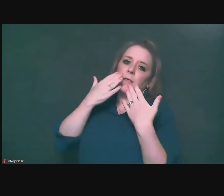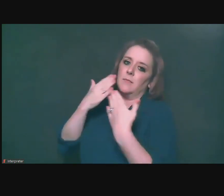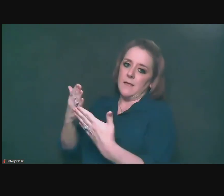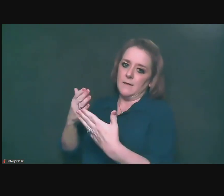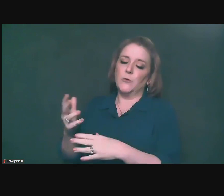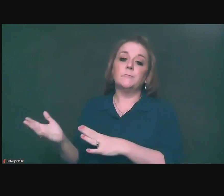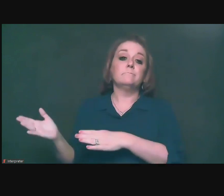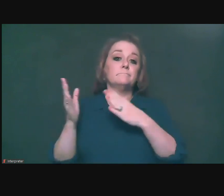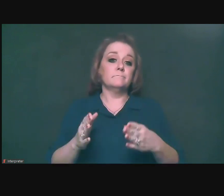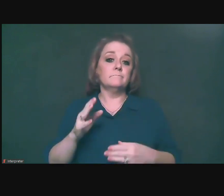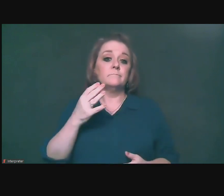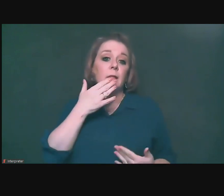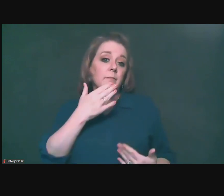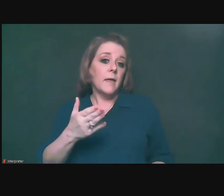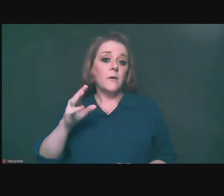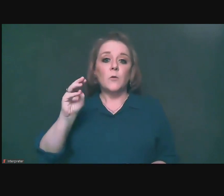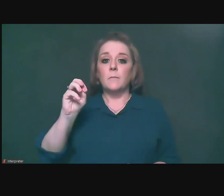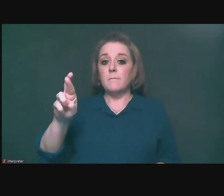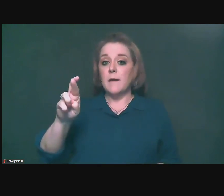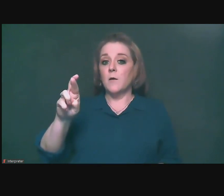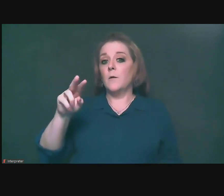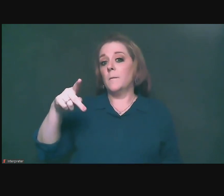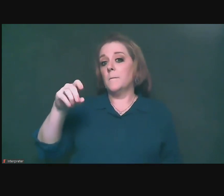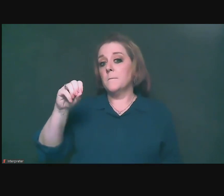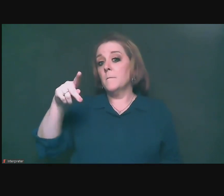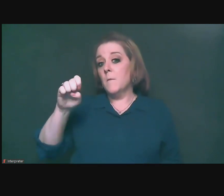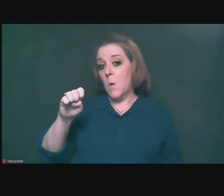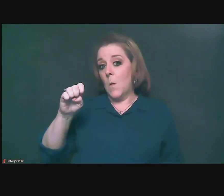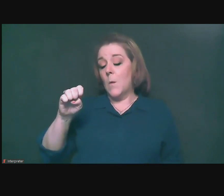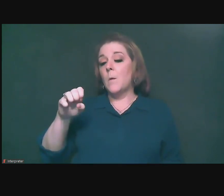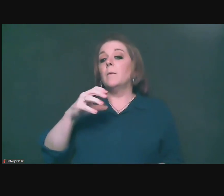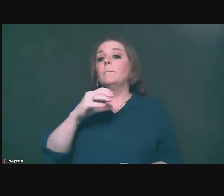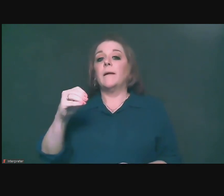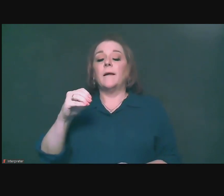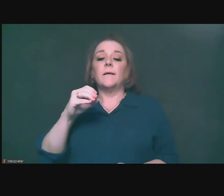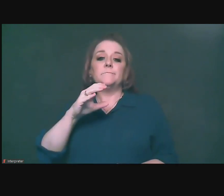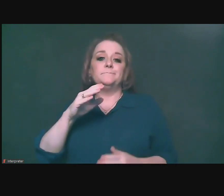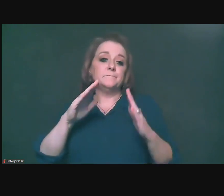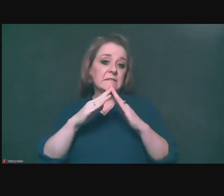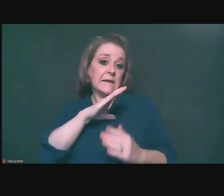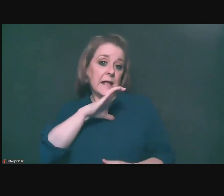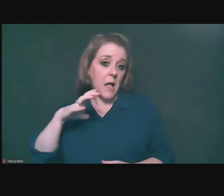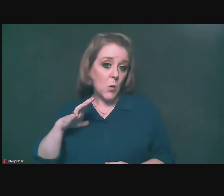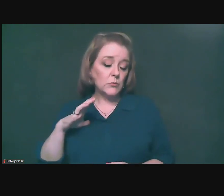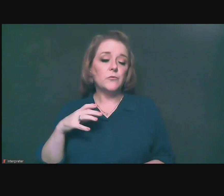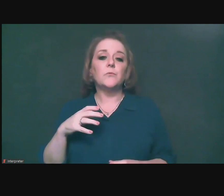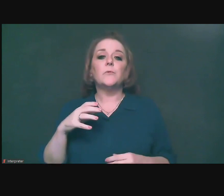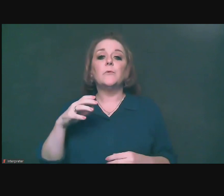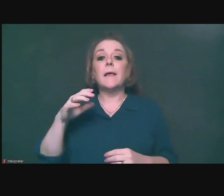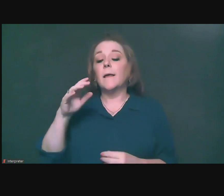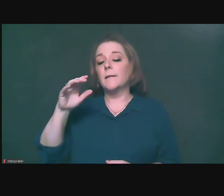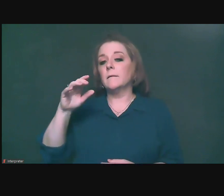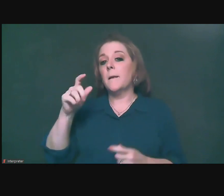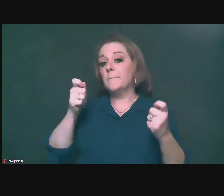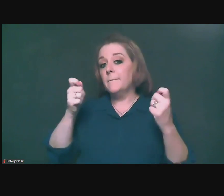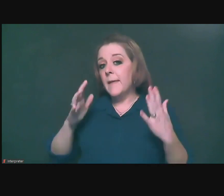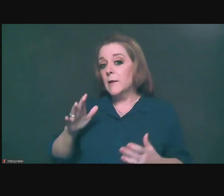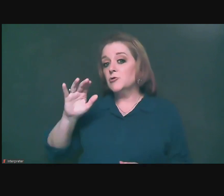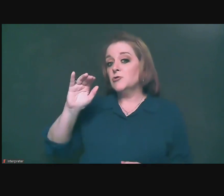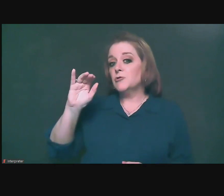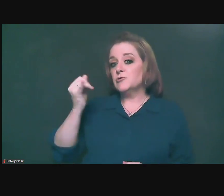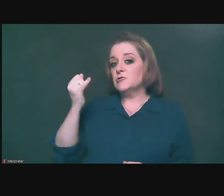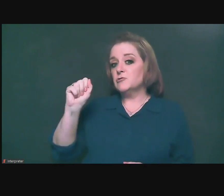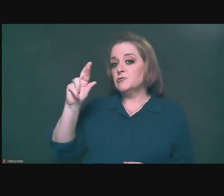Pope, thank you and the city council members, Jared Atkinson, you and the entire city staff for all the work that